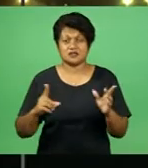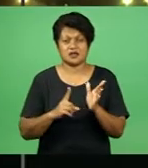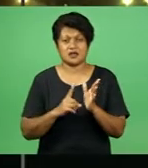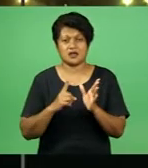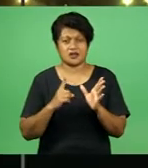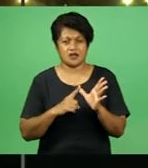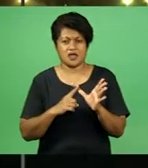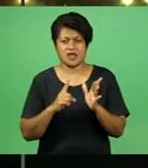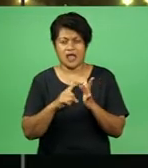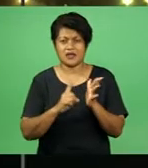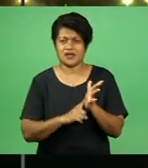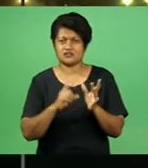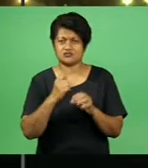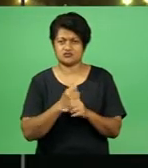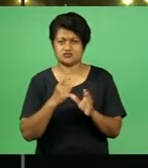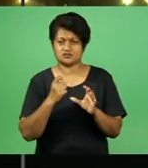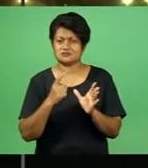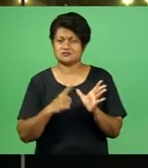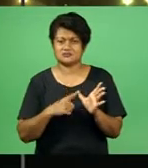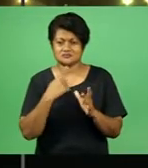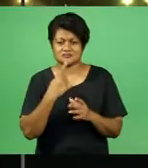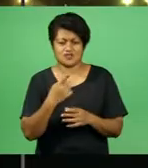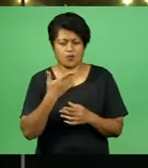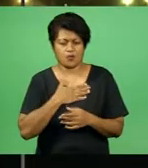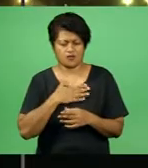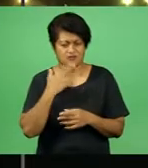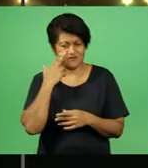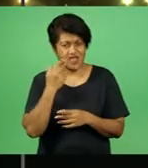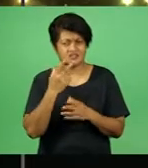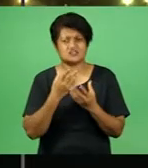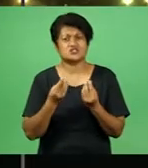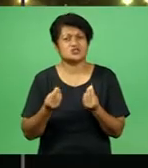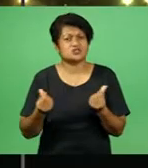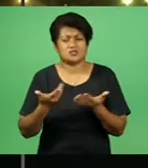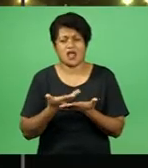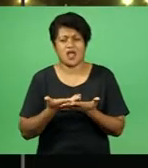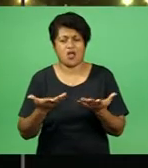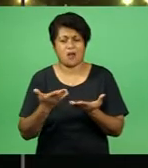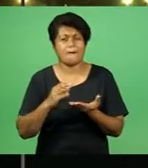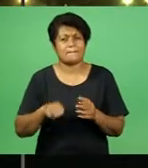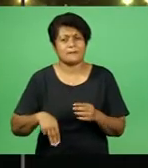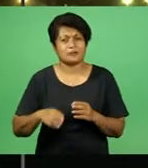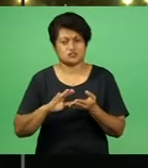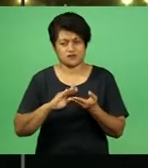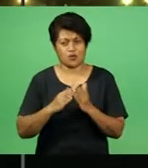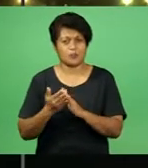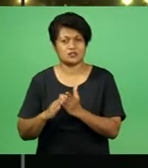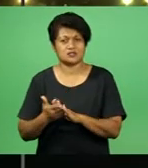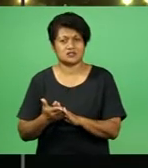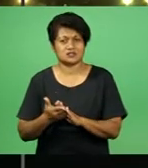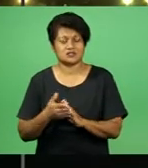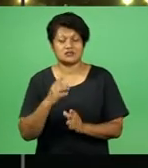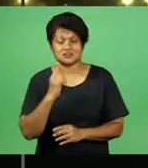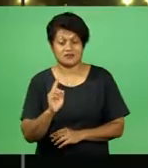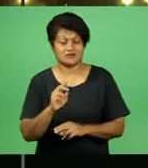Oceania is hosting a symposium to find solutions to issues faced by members of their community. Koroi Tandulala reports Fiji is the